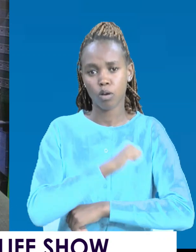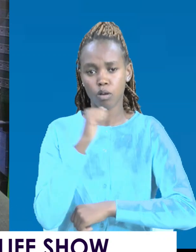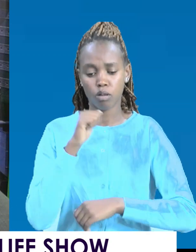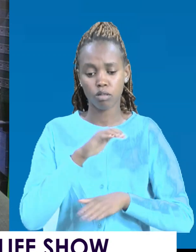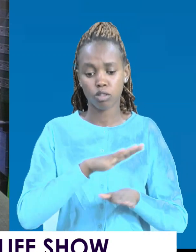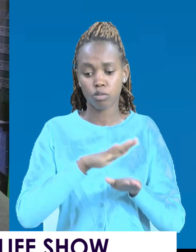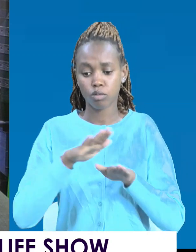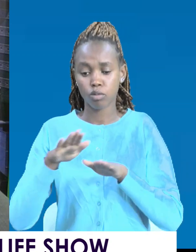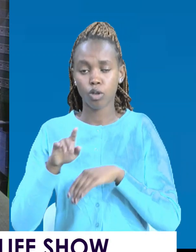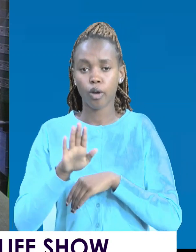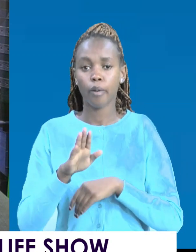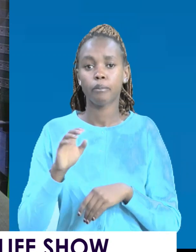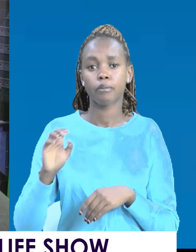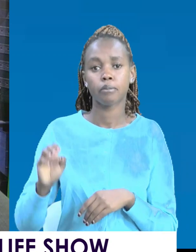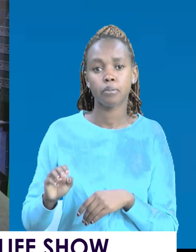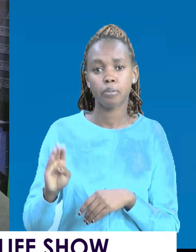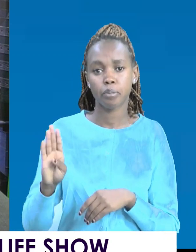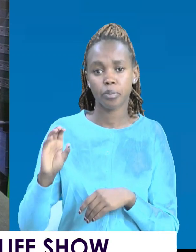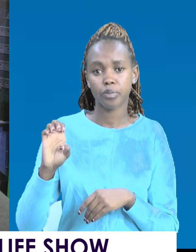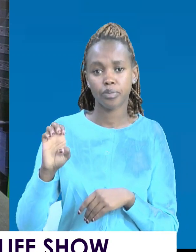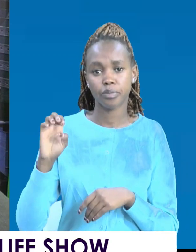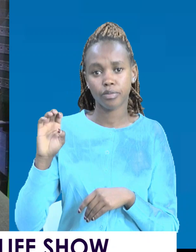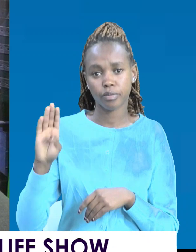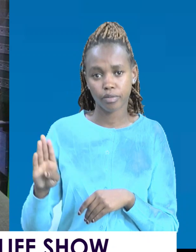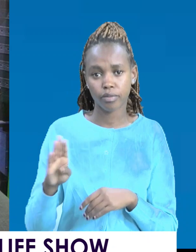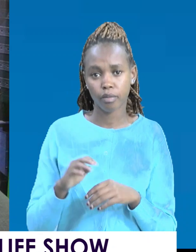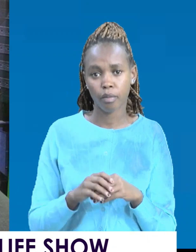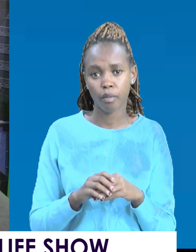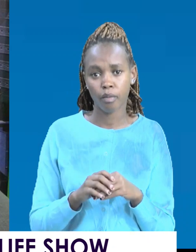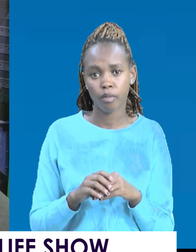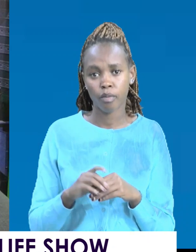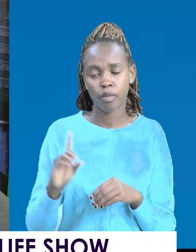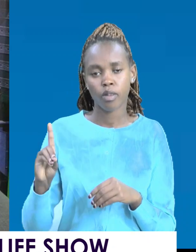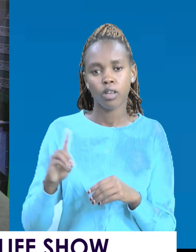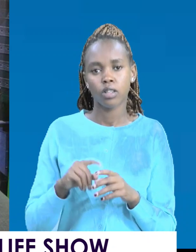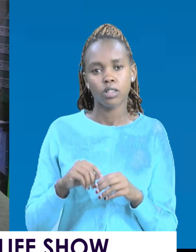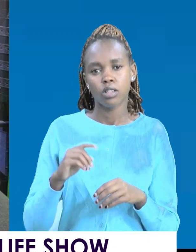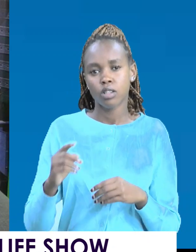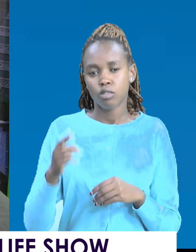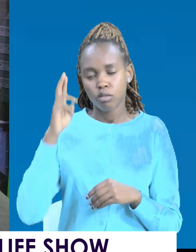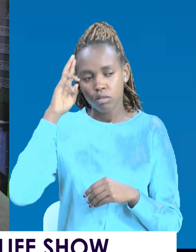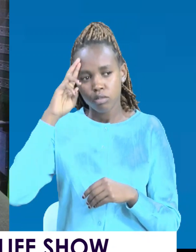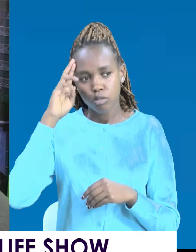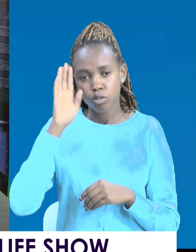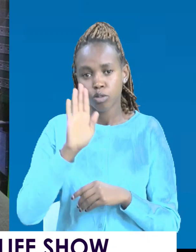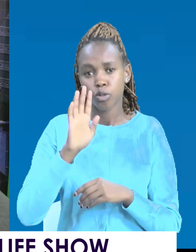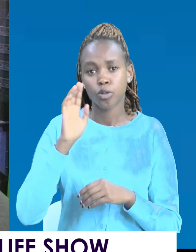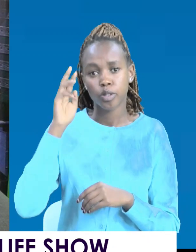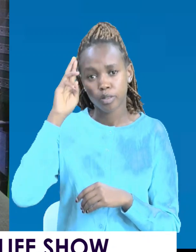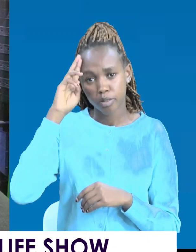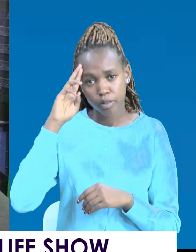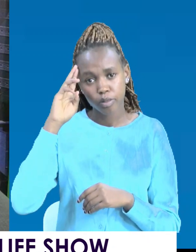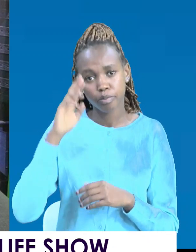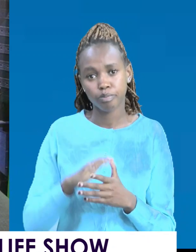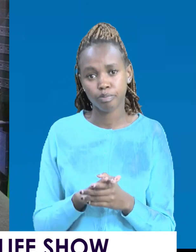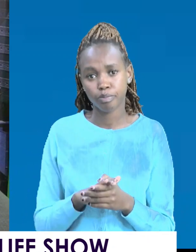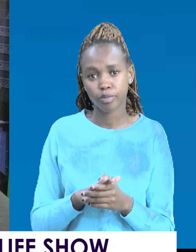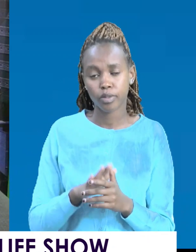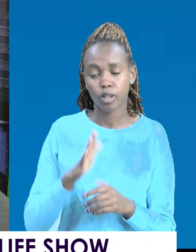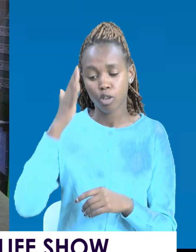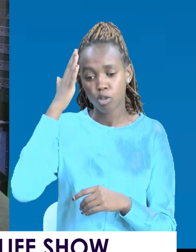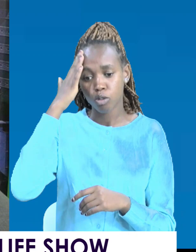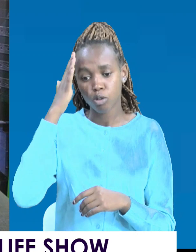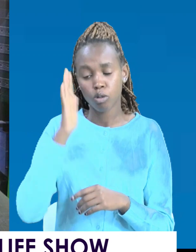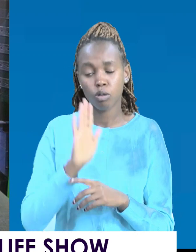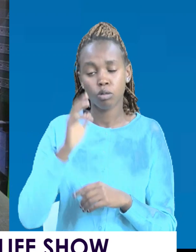get into the day, maybe you have not discovered your true purpose. Because the moment you discover your true